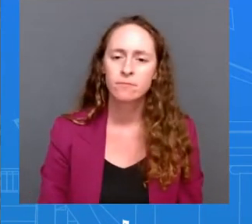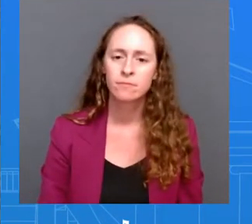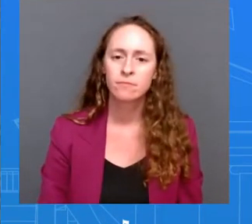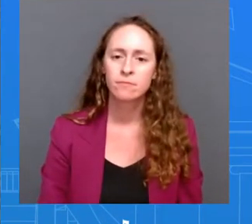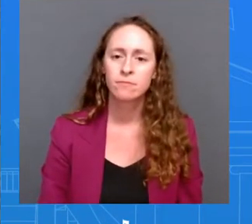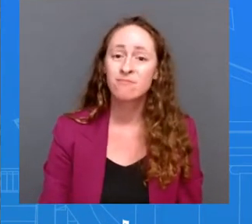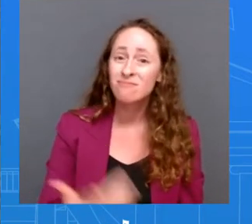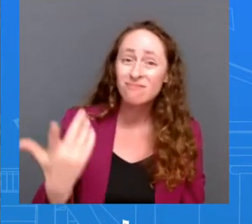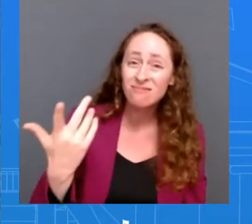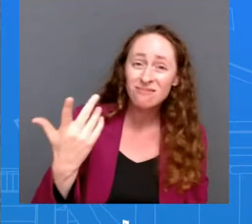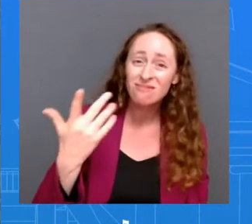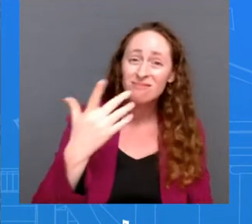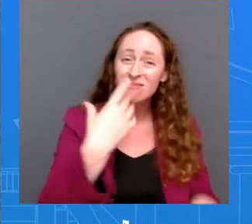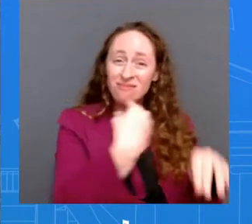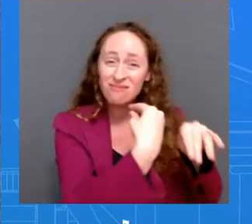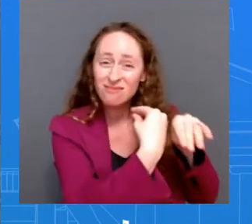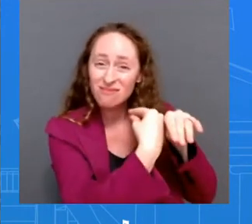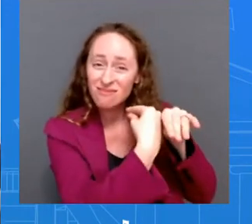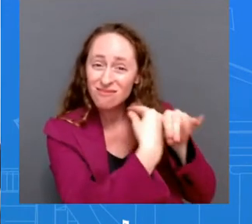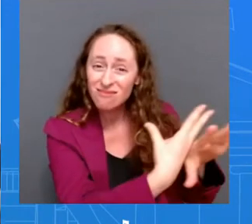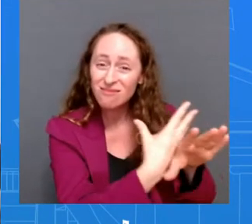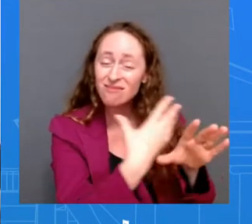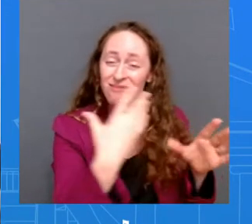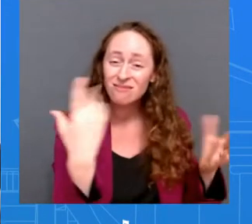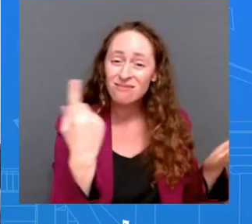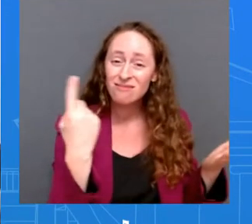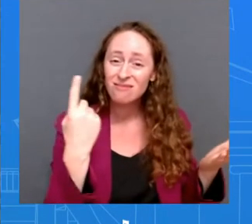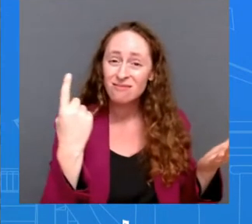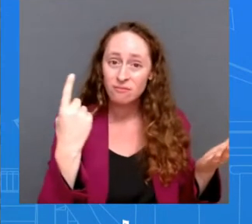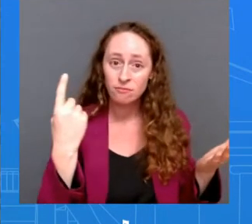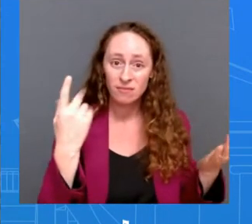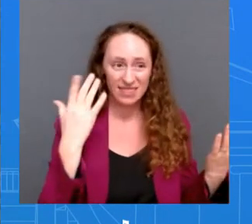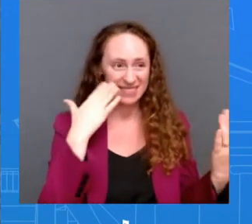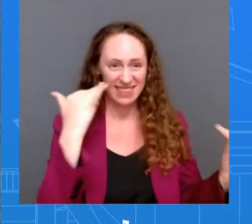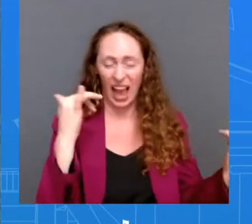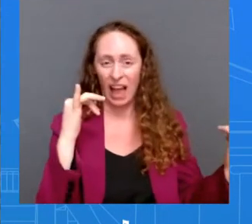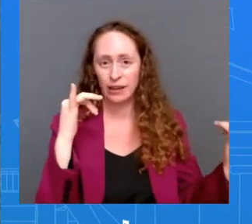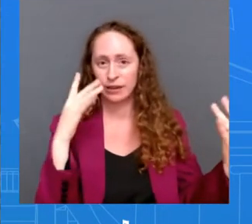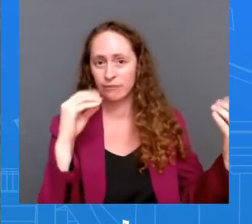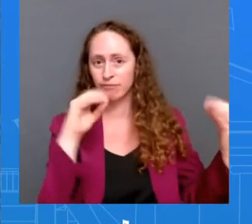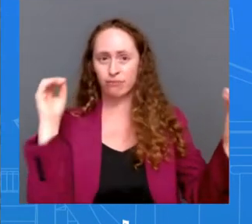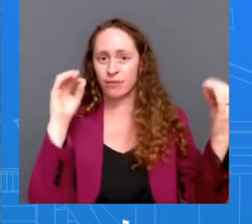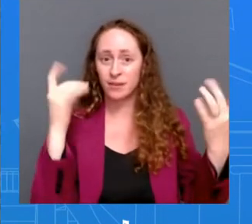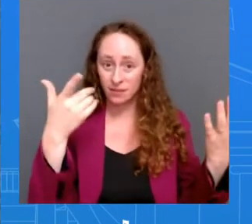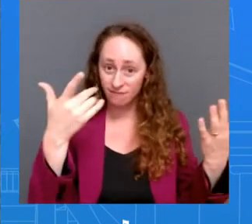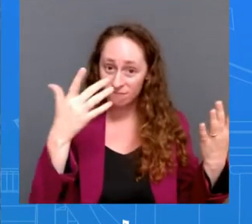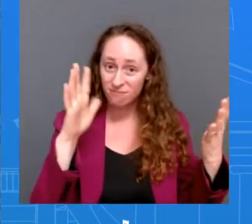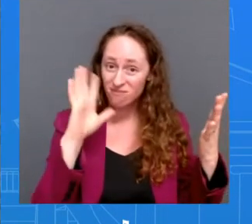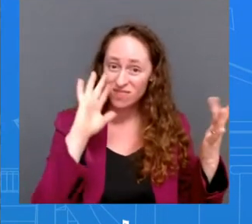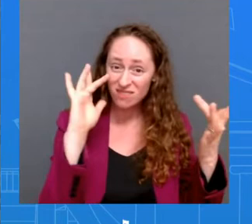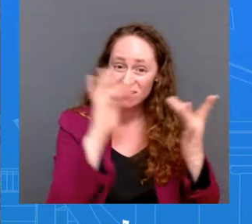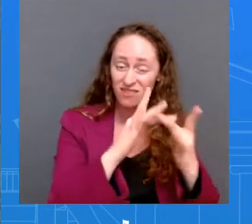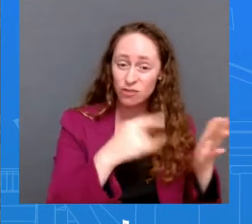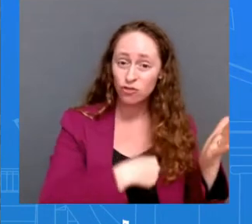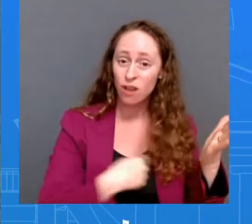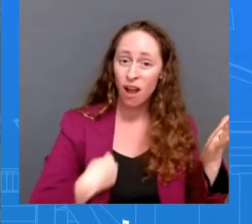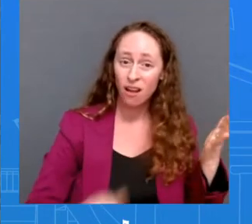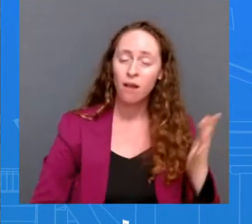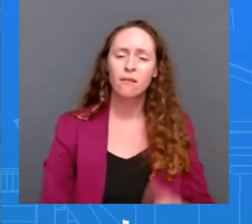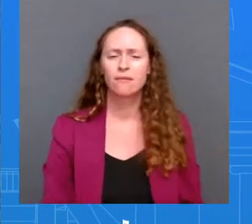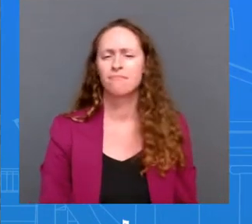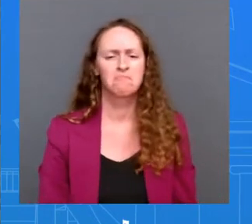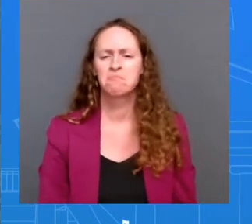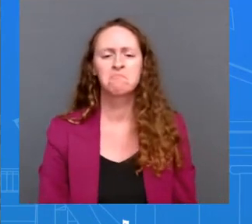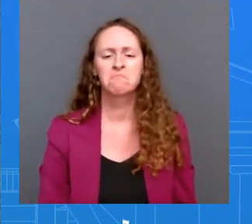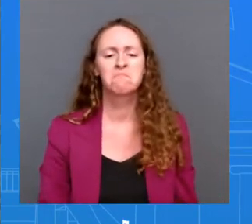to talk to or to announce. Being considered at all? I'm not going to get ahead of the president's schedule. As I said in my opening